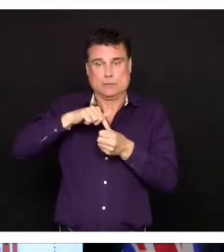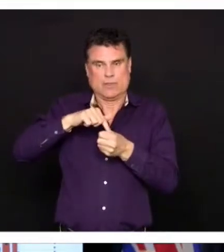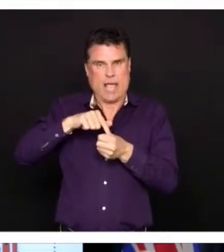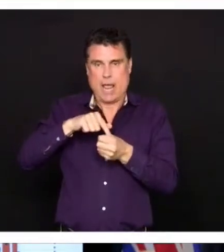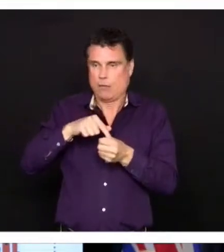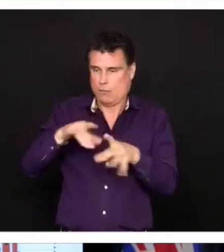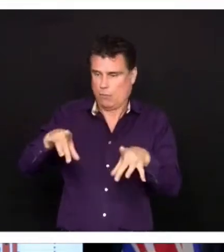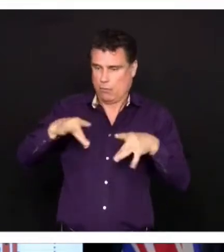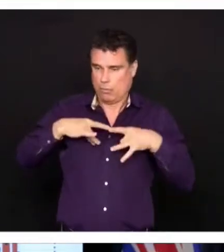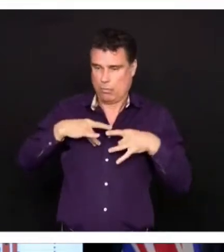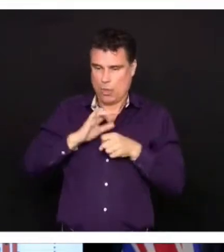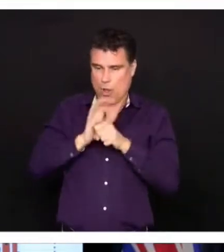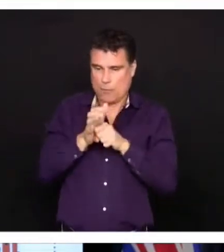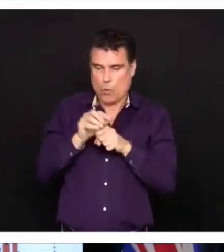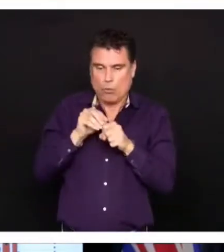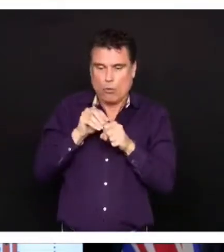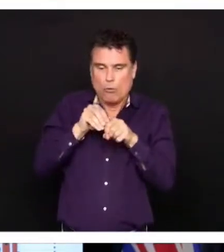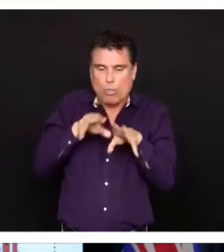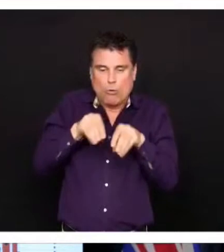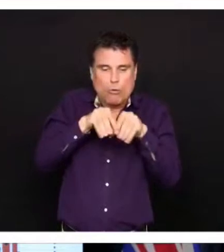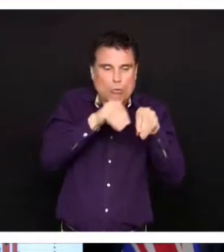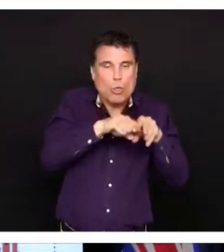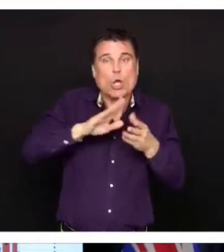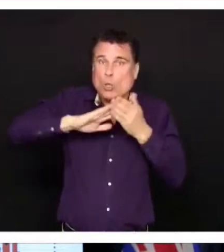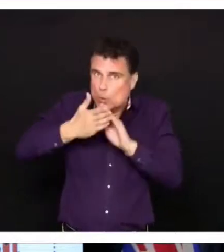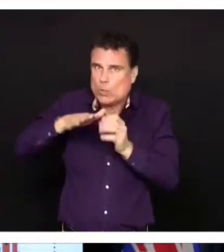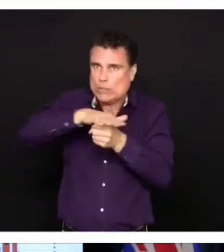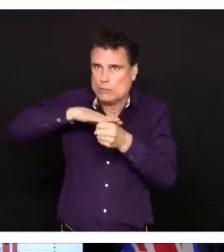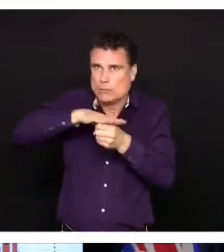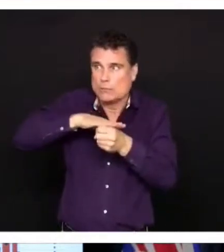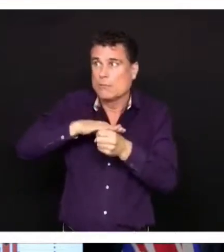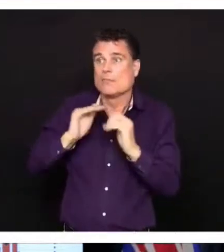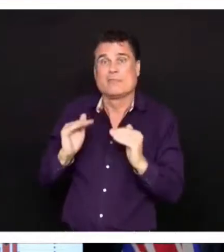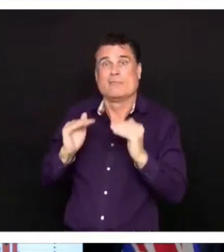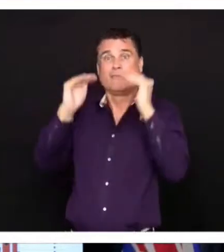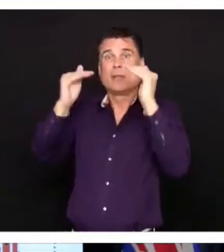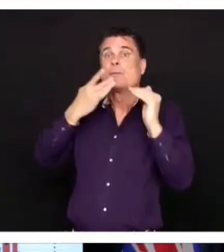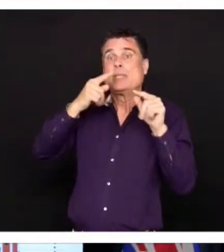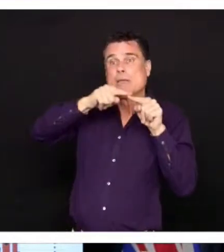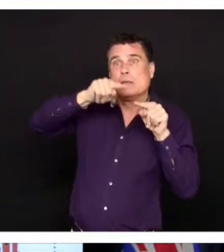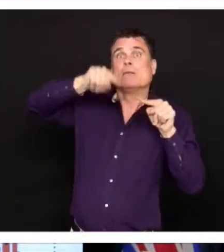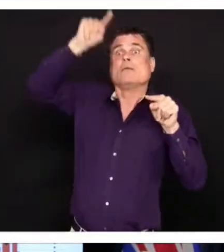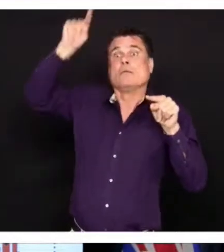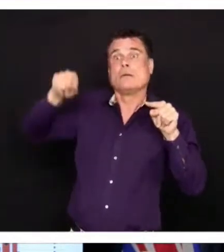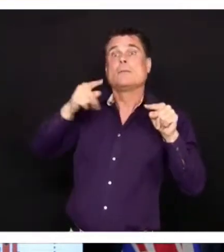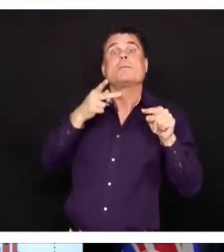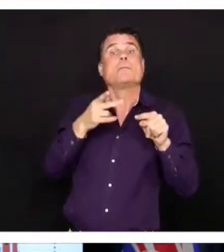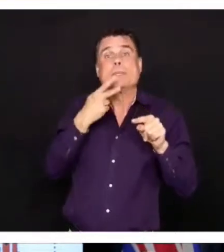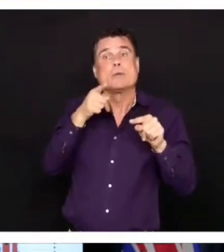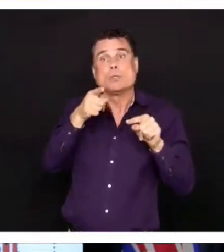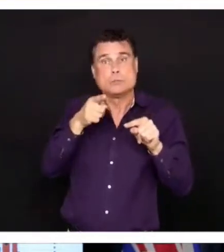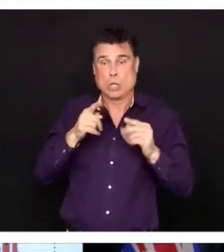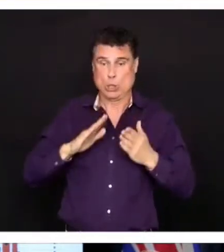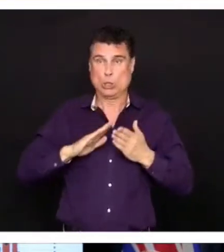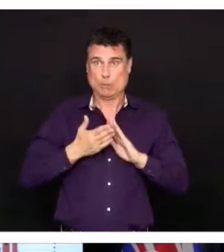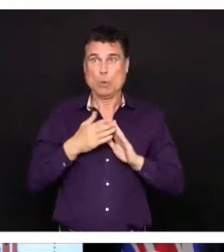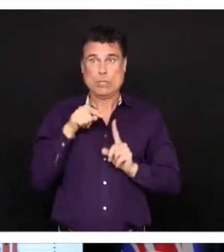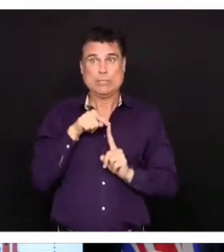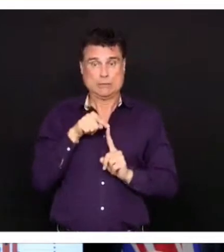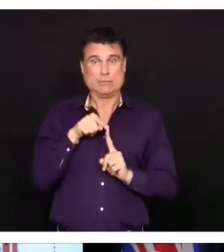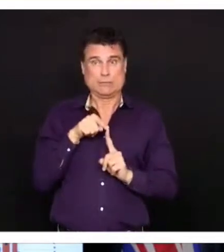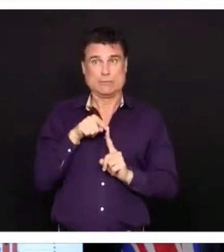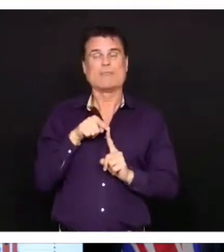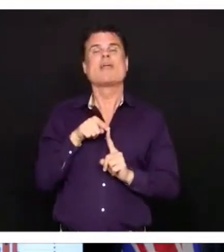extent of community transmission in Washington. But we continue to see imported cases of disease, and those are ones that